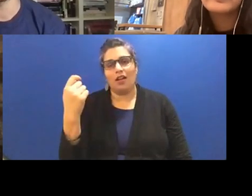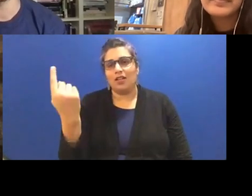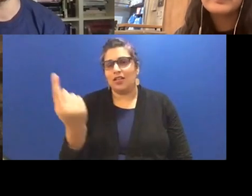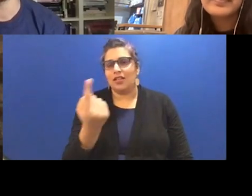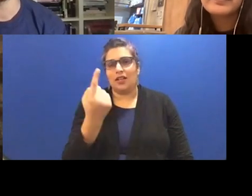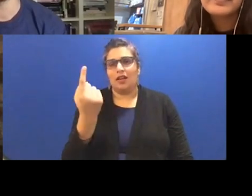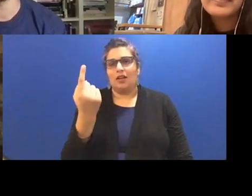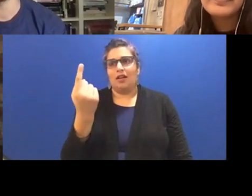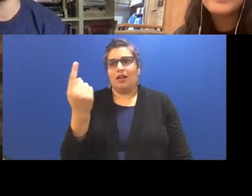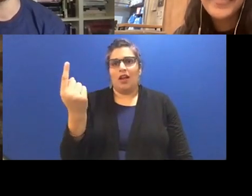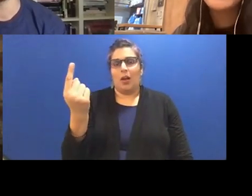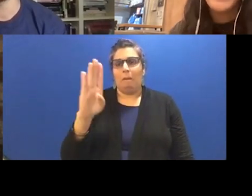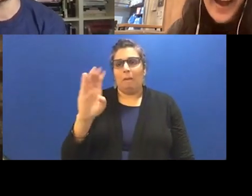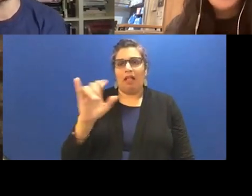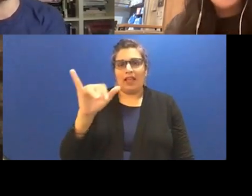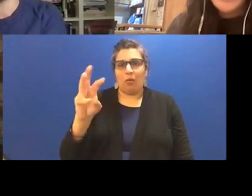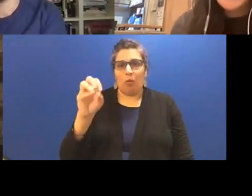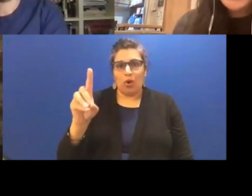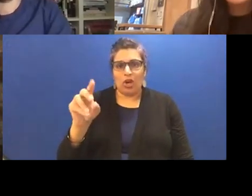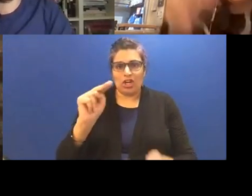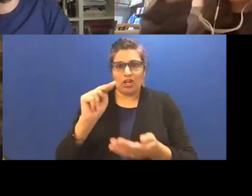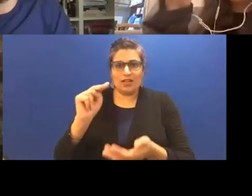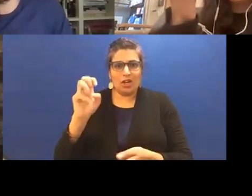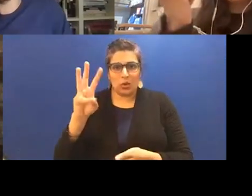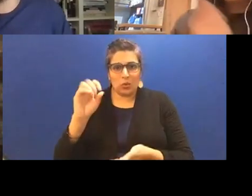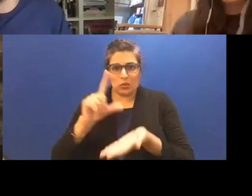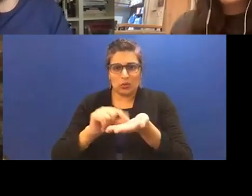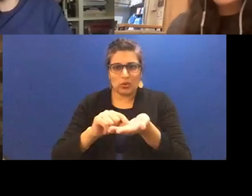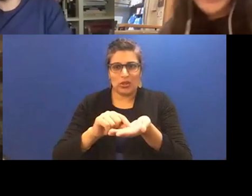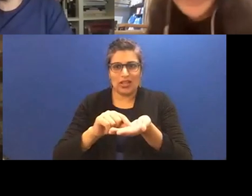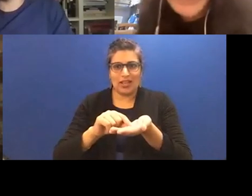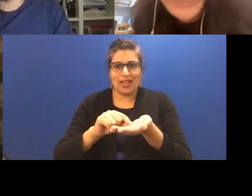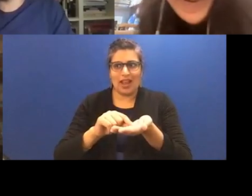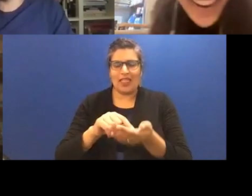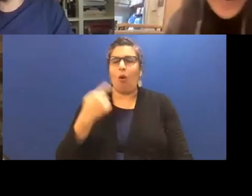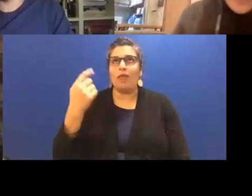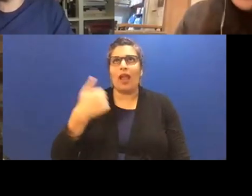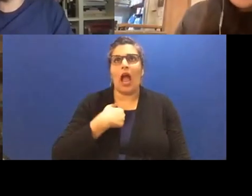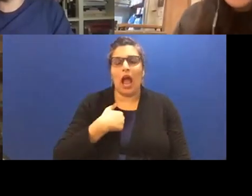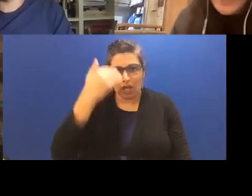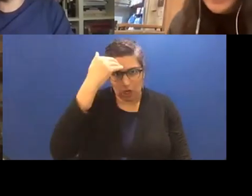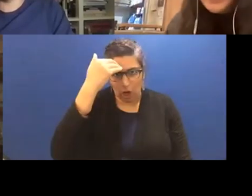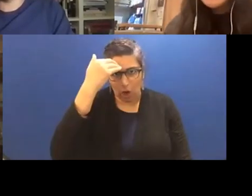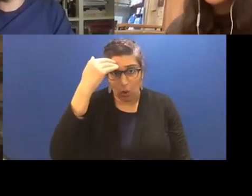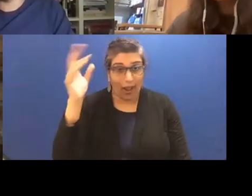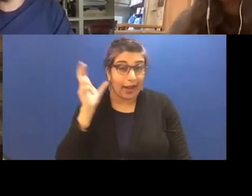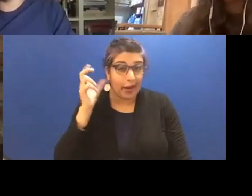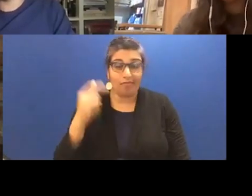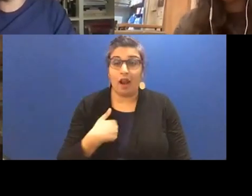piece of Bollywood news that only I know about and like the Juggernaut's on it. The Juggernaut has written about it, right? And